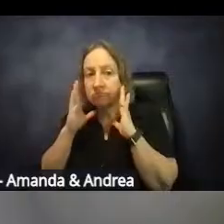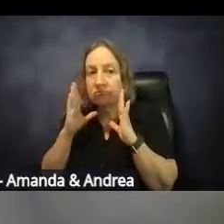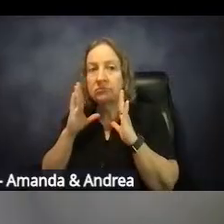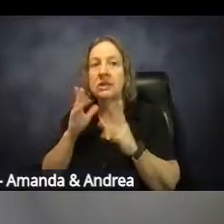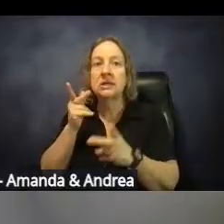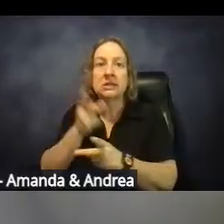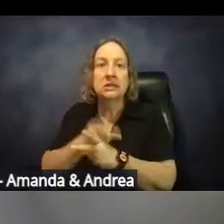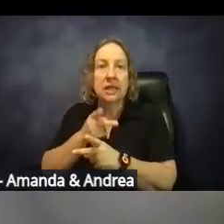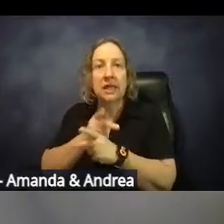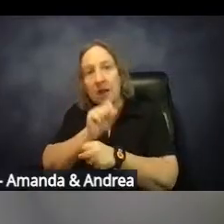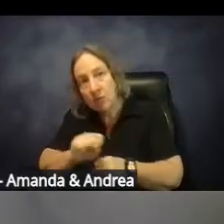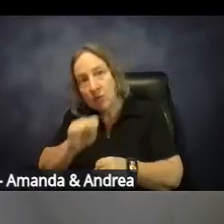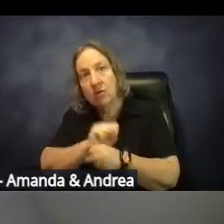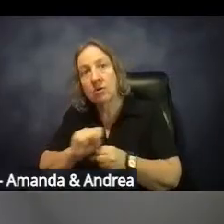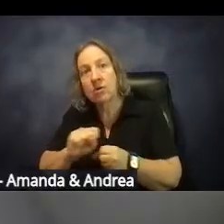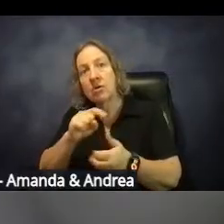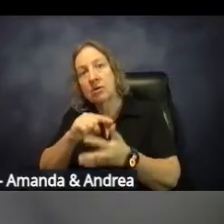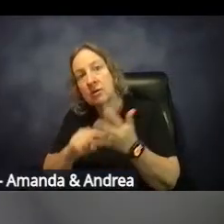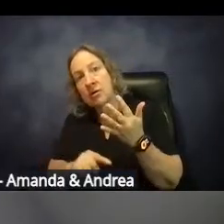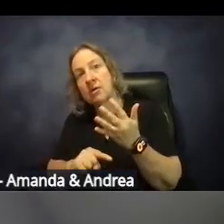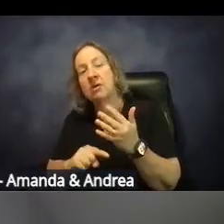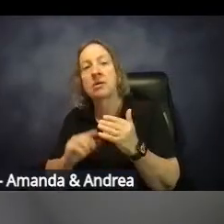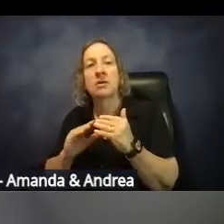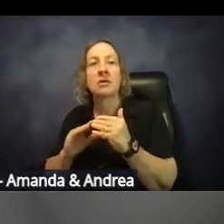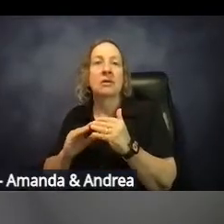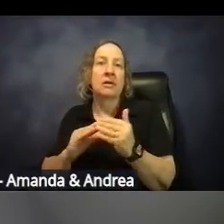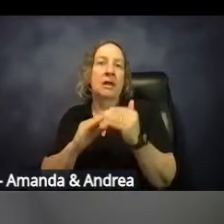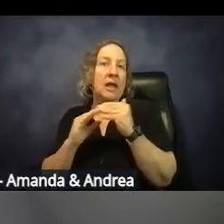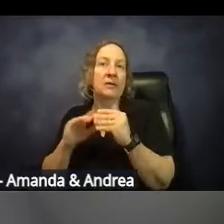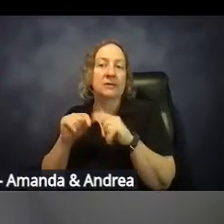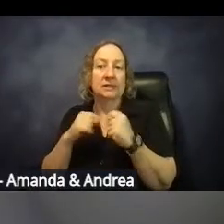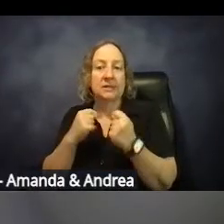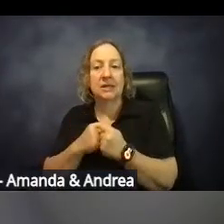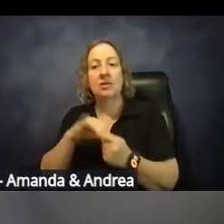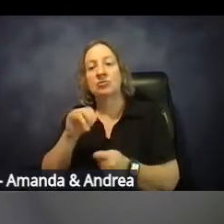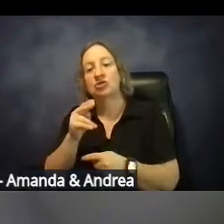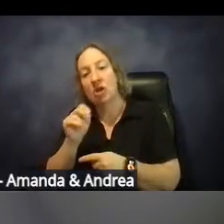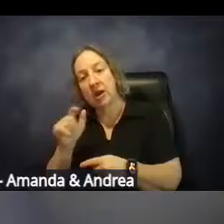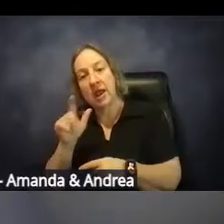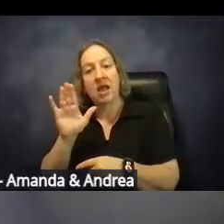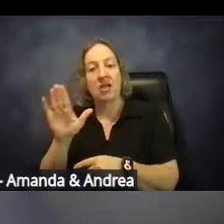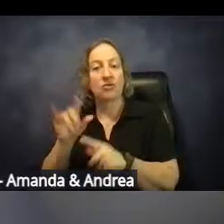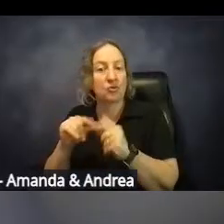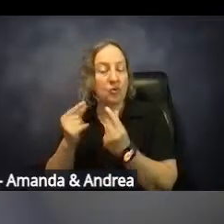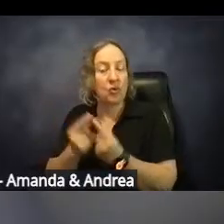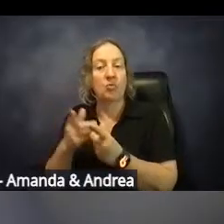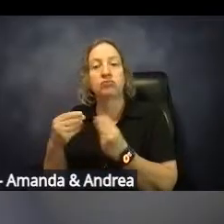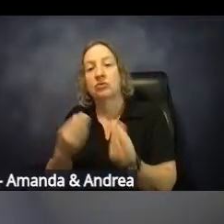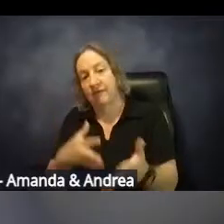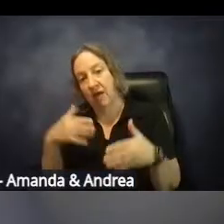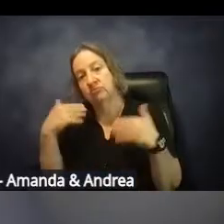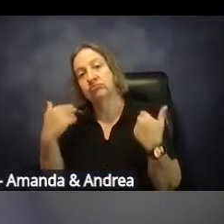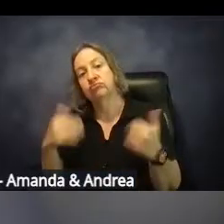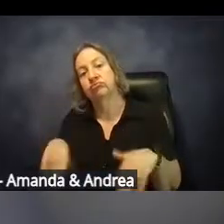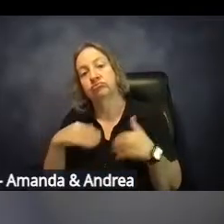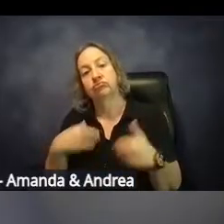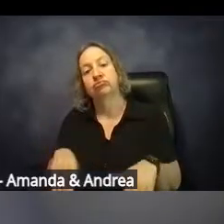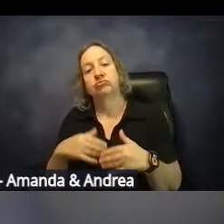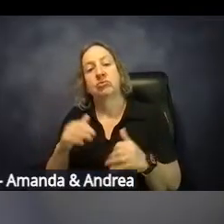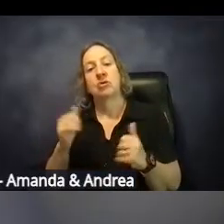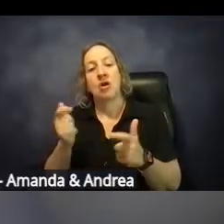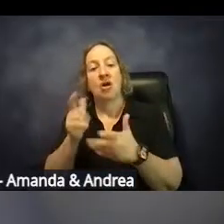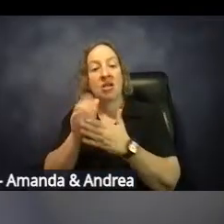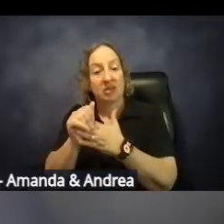the equity team and Jonelle's group provided, and the leadership